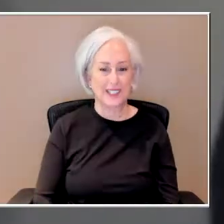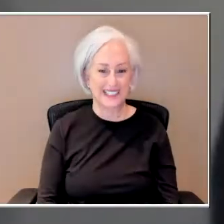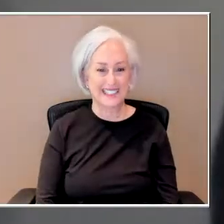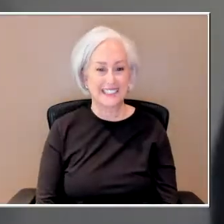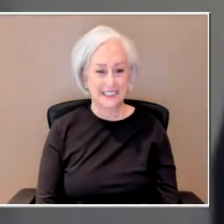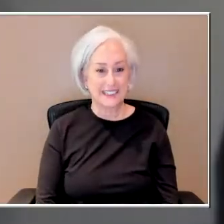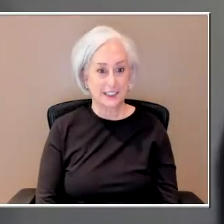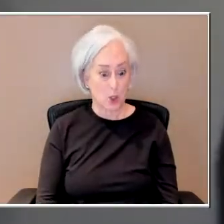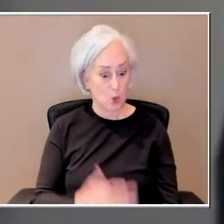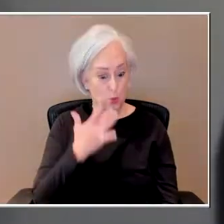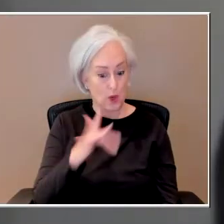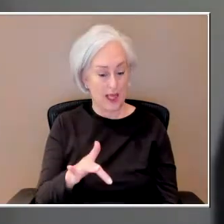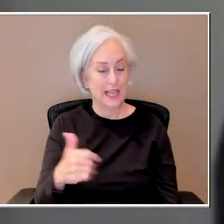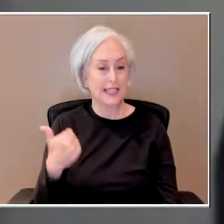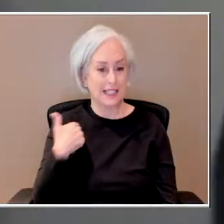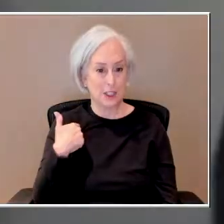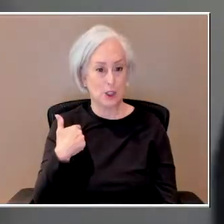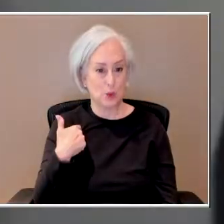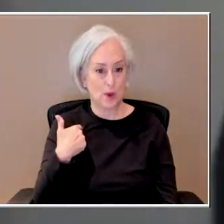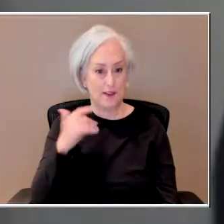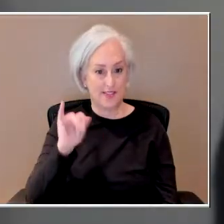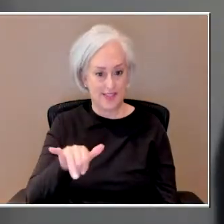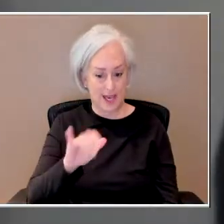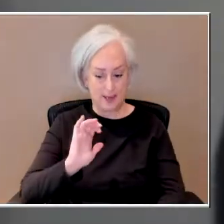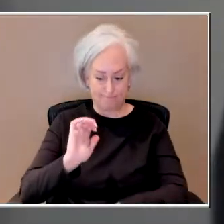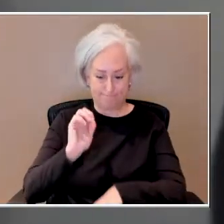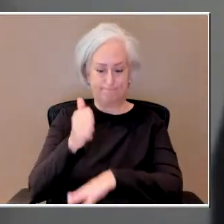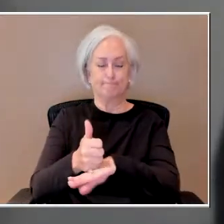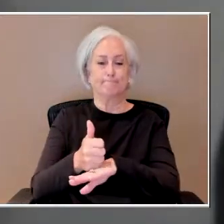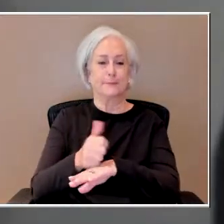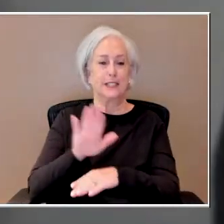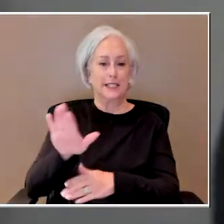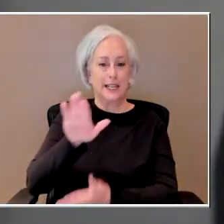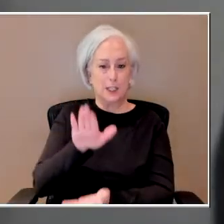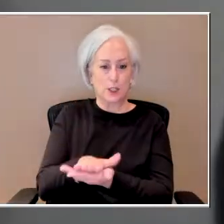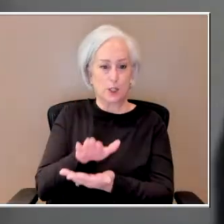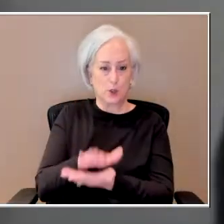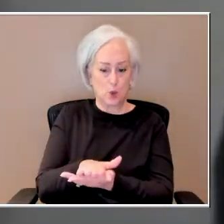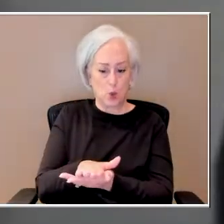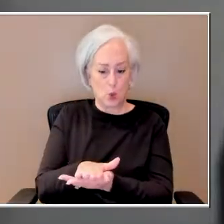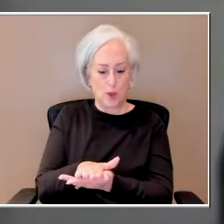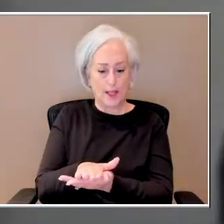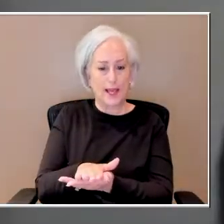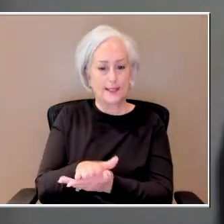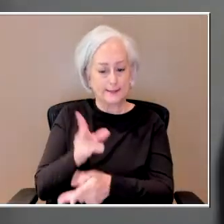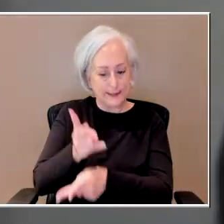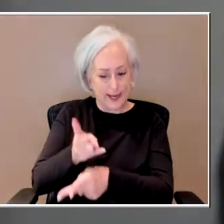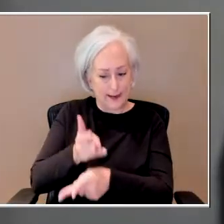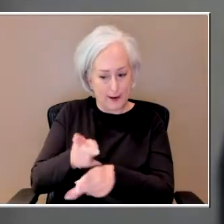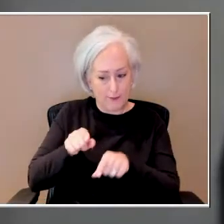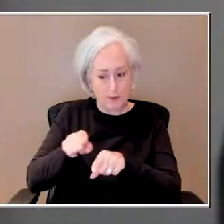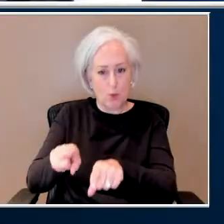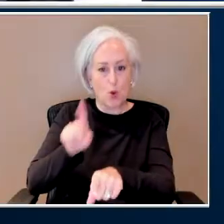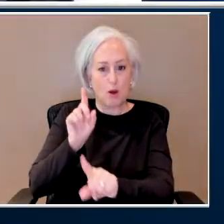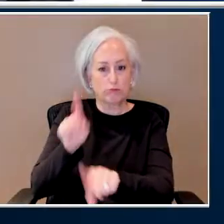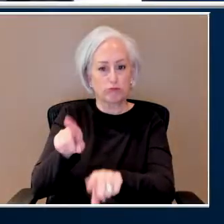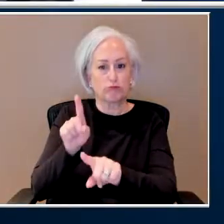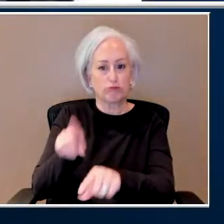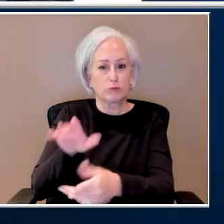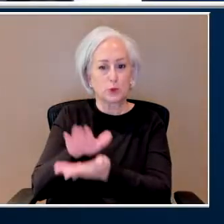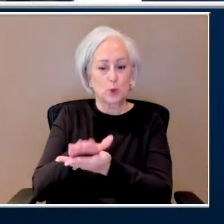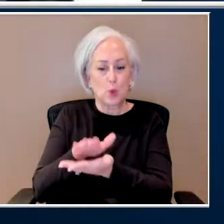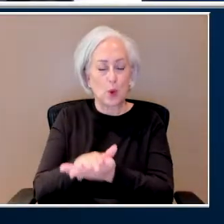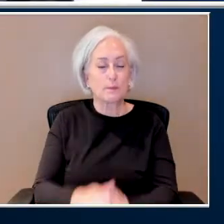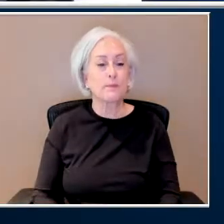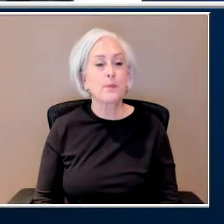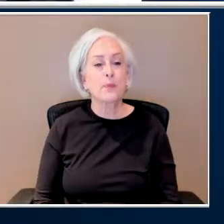we're very fortunate to have that set in place where he has the care he needs at school with him. Bonnie wants to know,